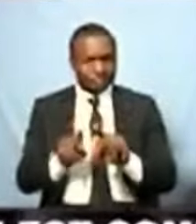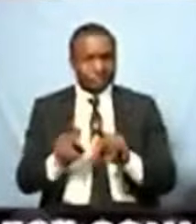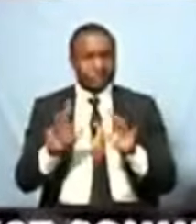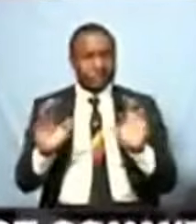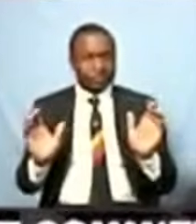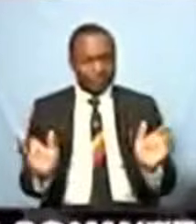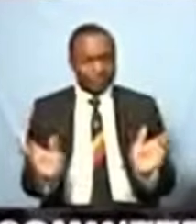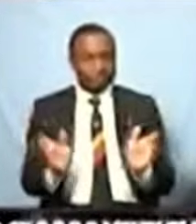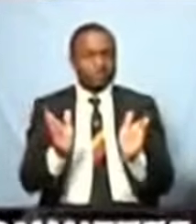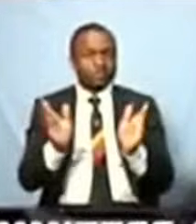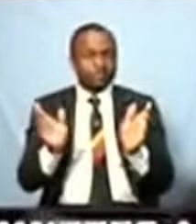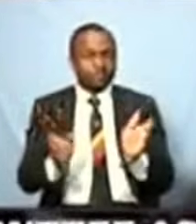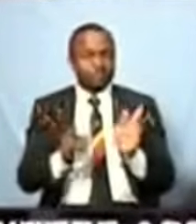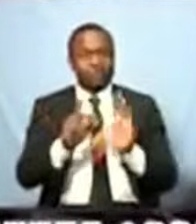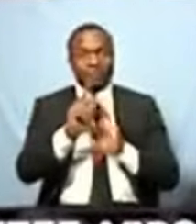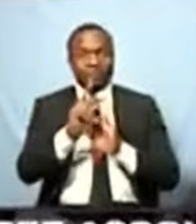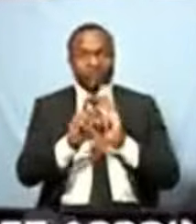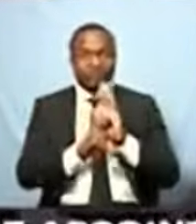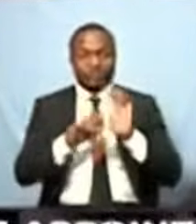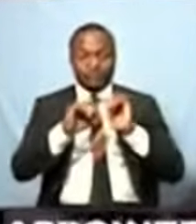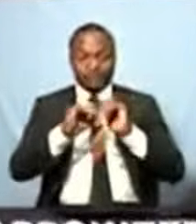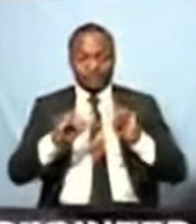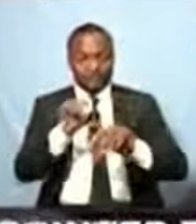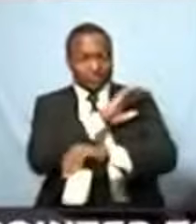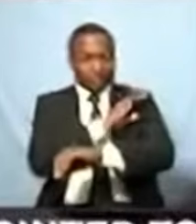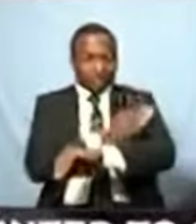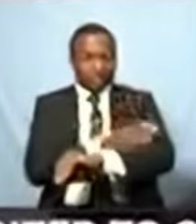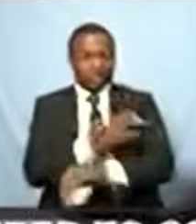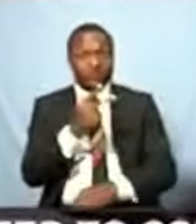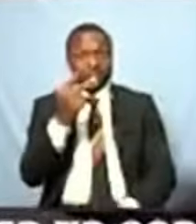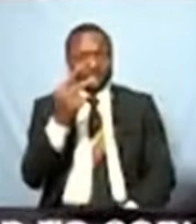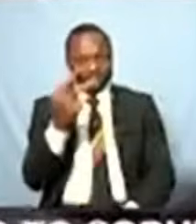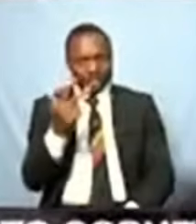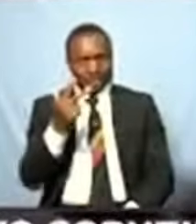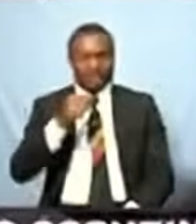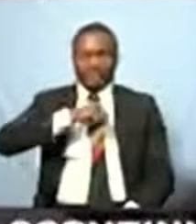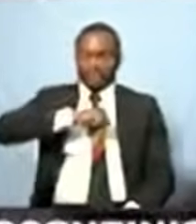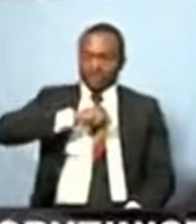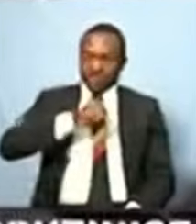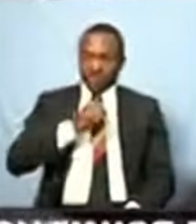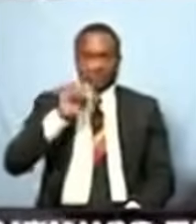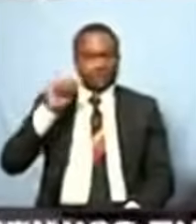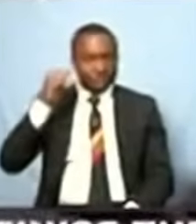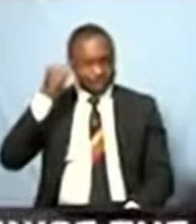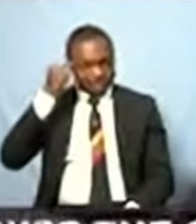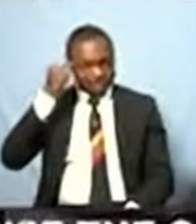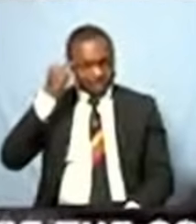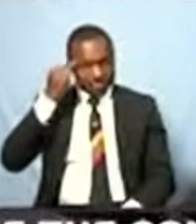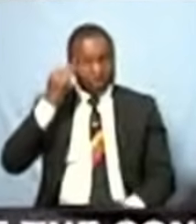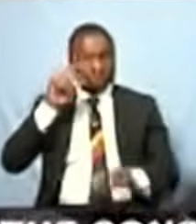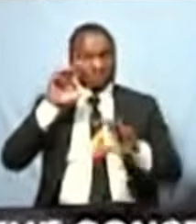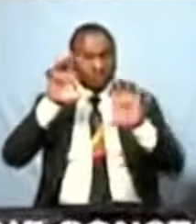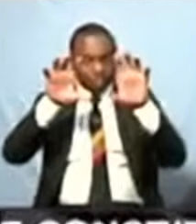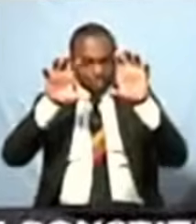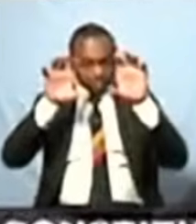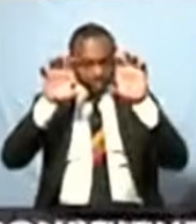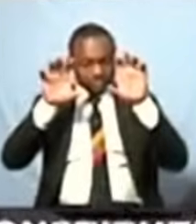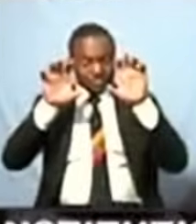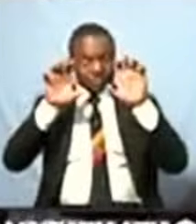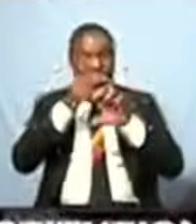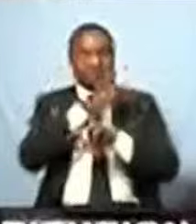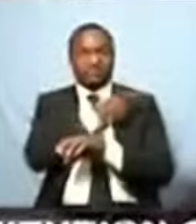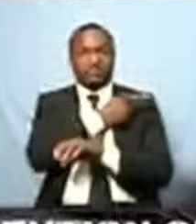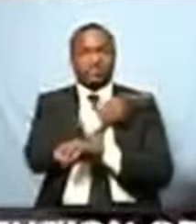the principle of separation of powers among the three branches of government: the executive, the judiciary, and